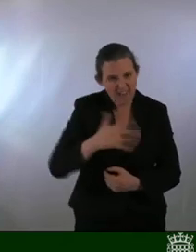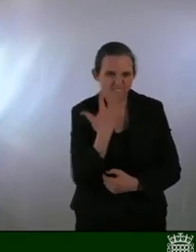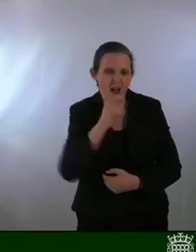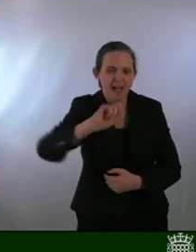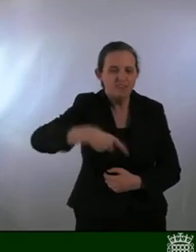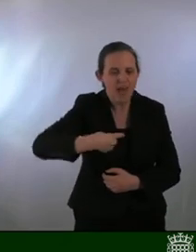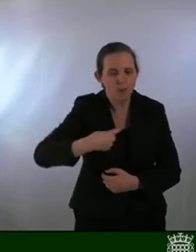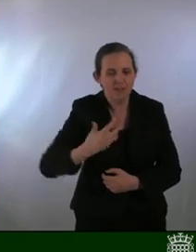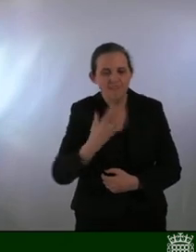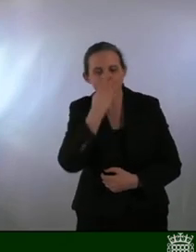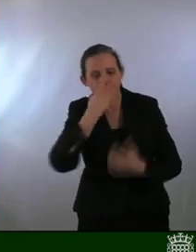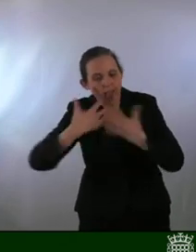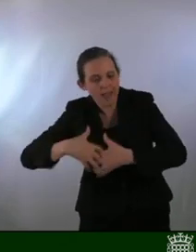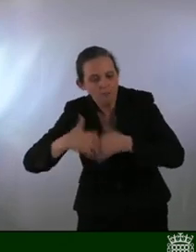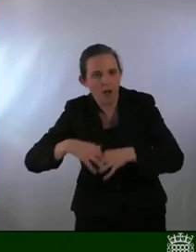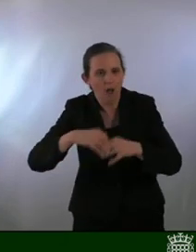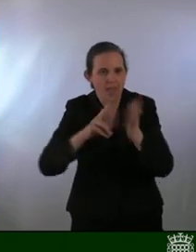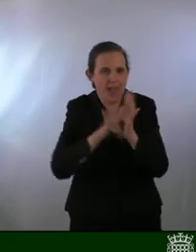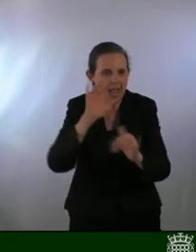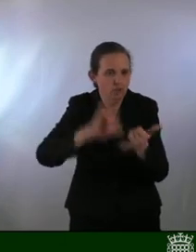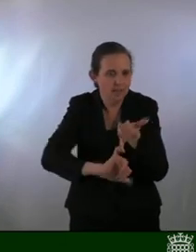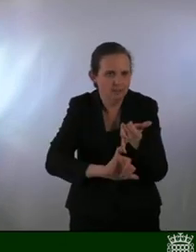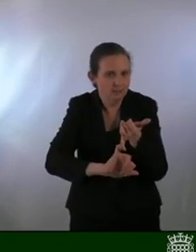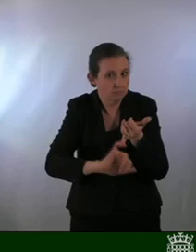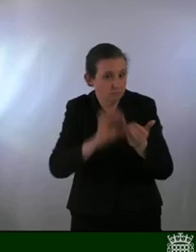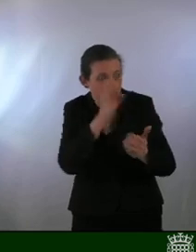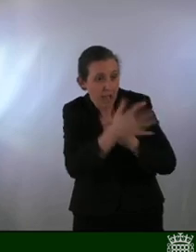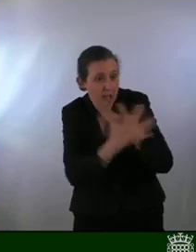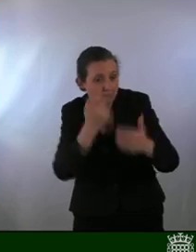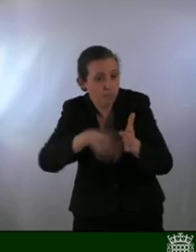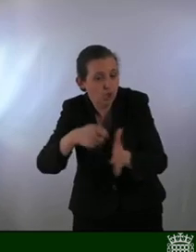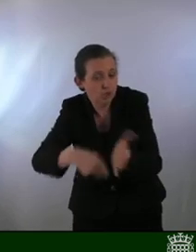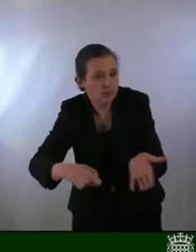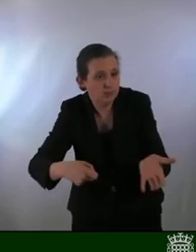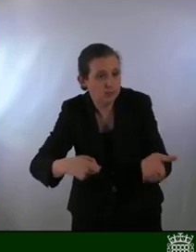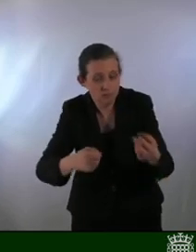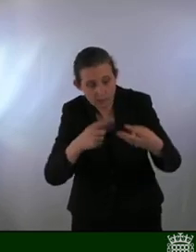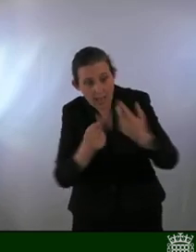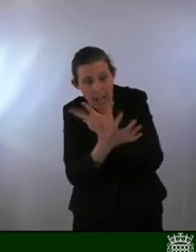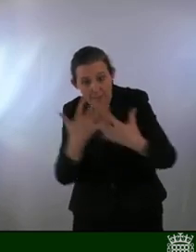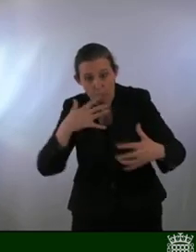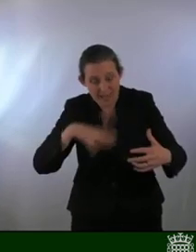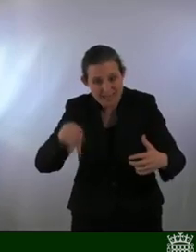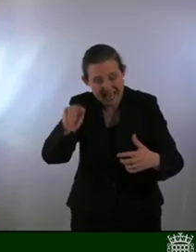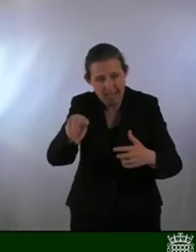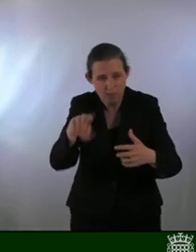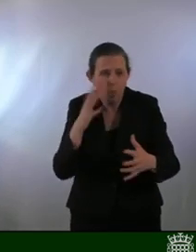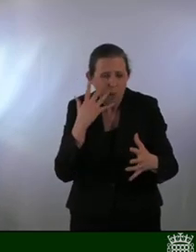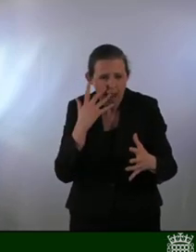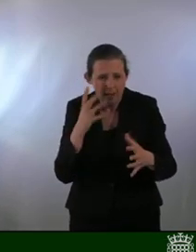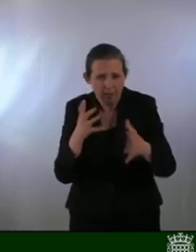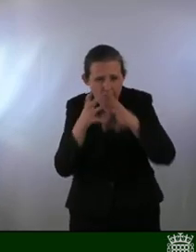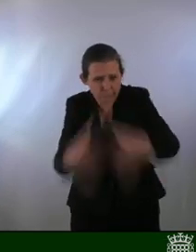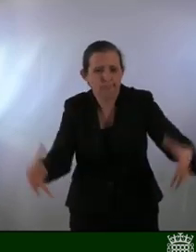ventilators he has purchased, and what the modelling says about how many ventilators we'll need at the height of the crisis, and whether we will be able to